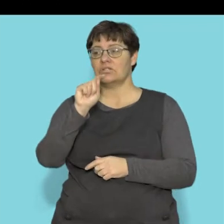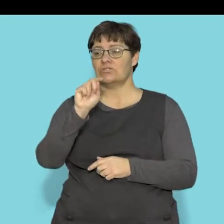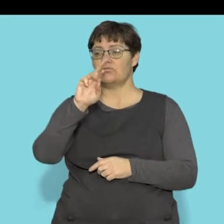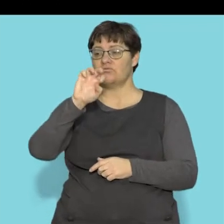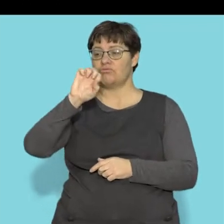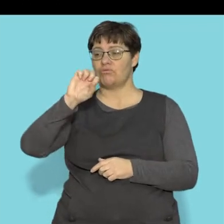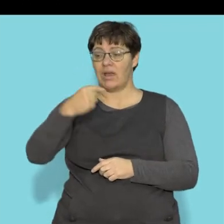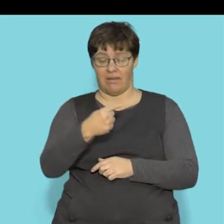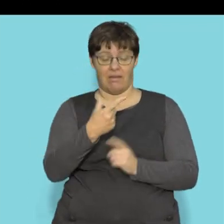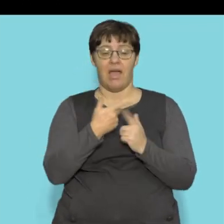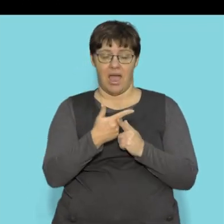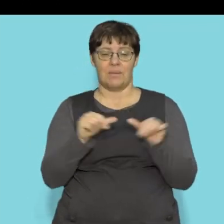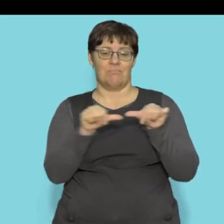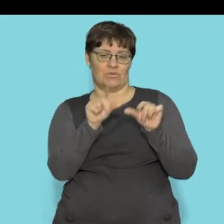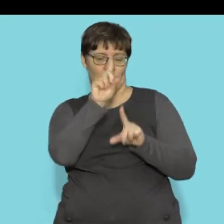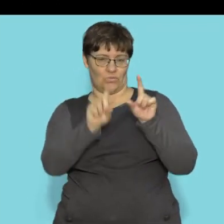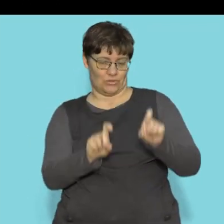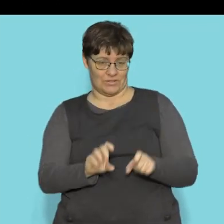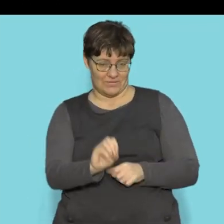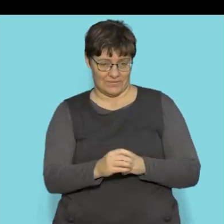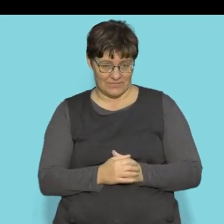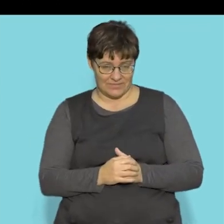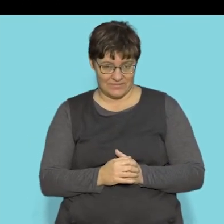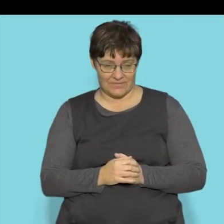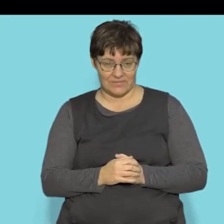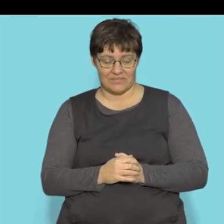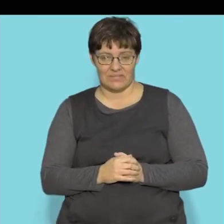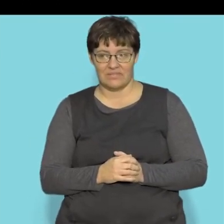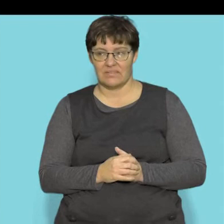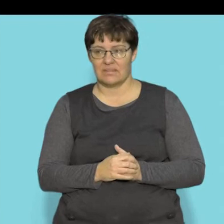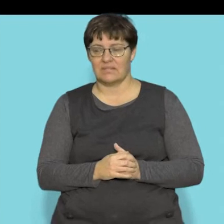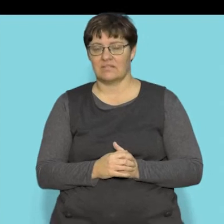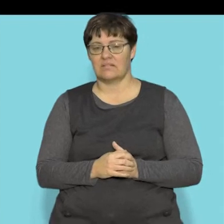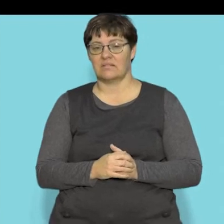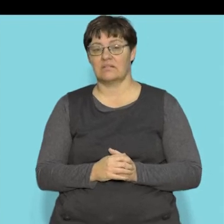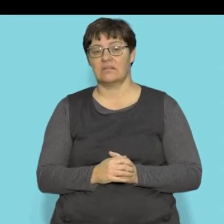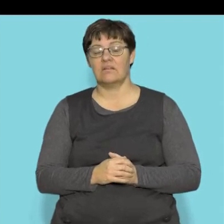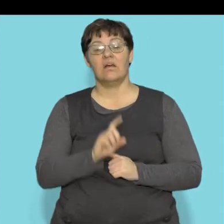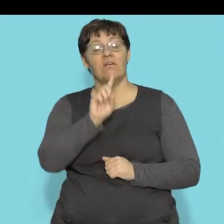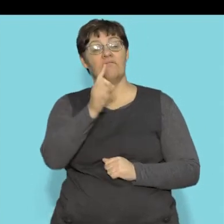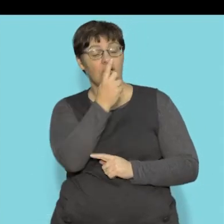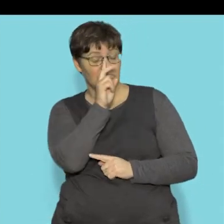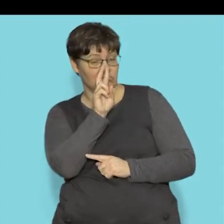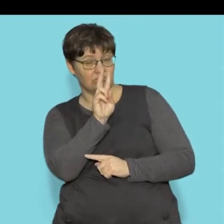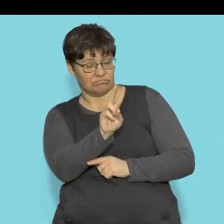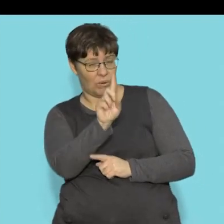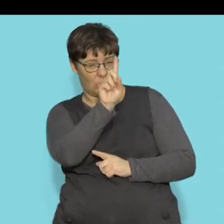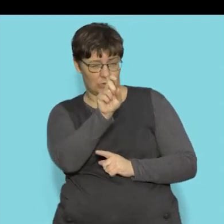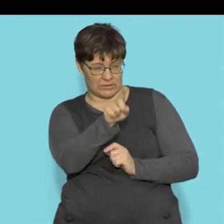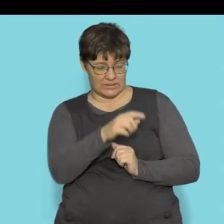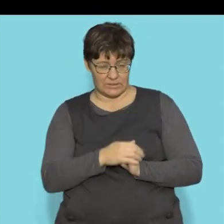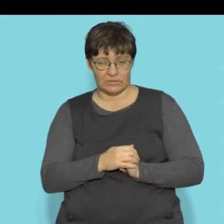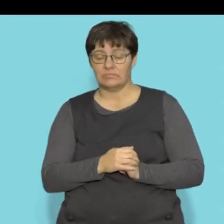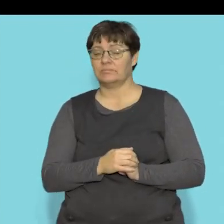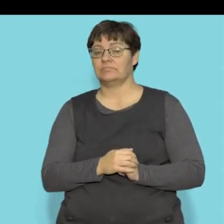and measurement questions. So we are first going to have a look at this question. So